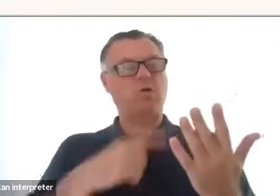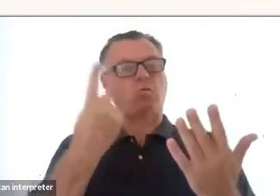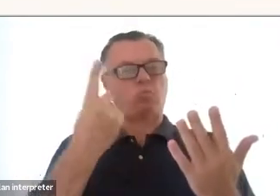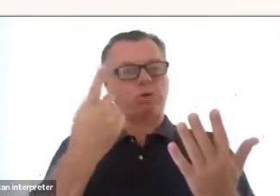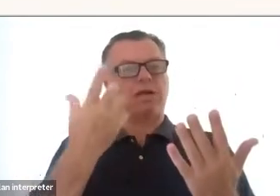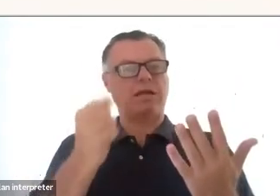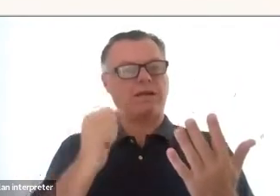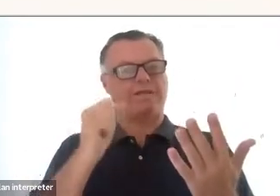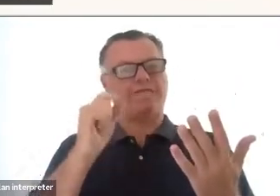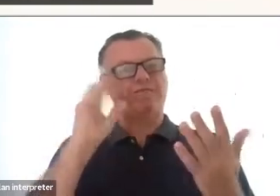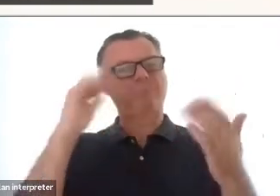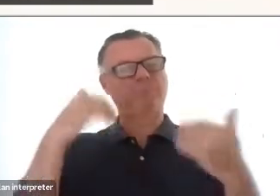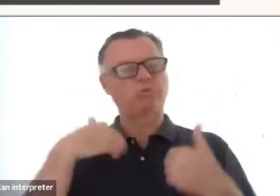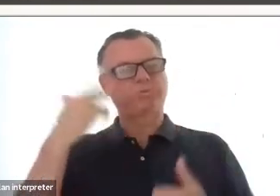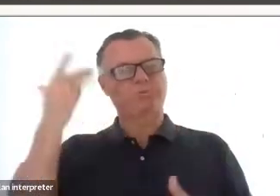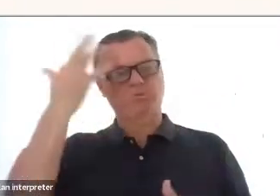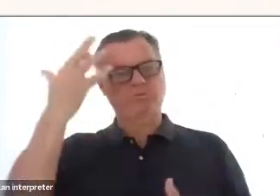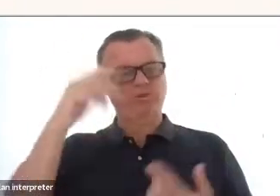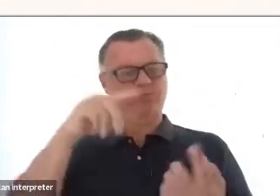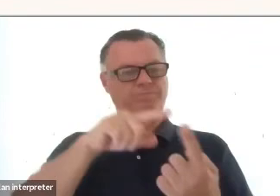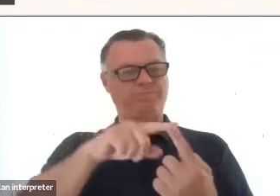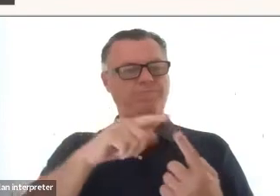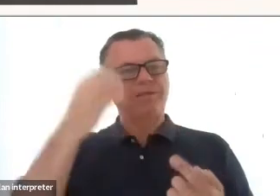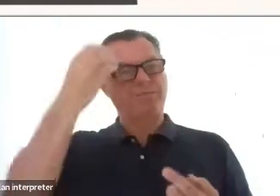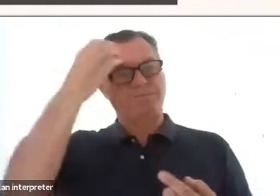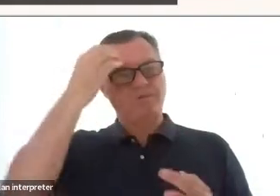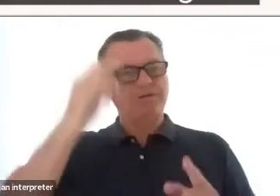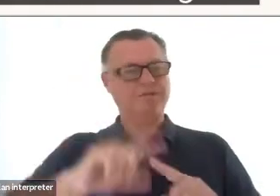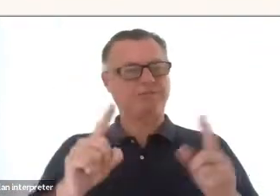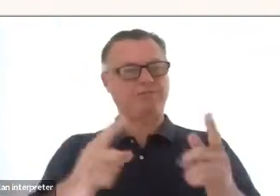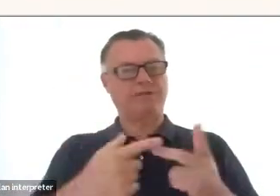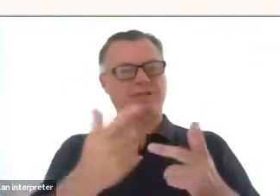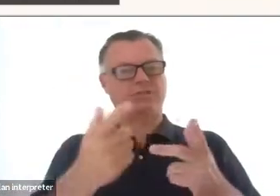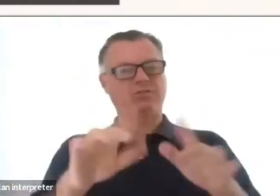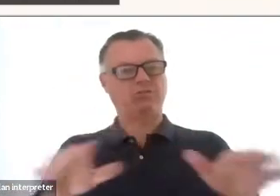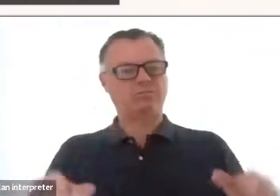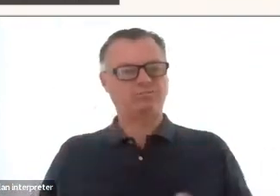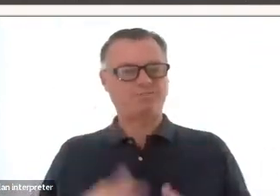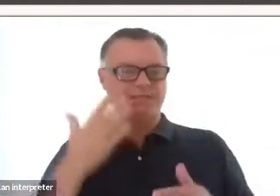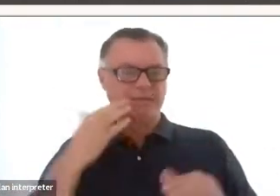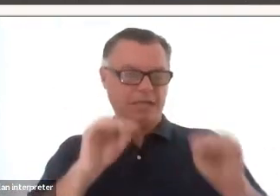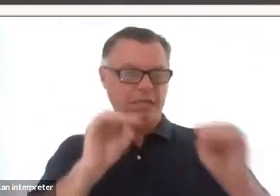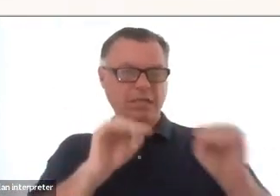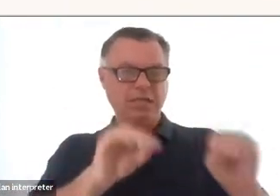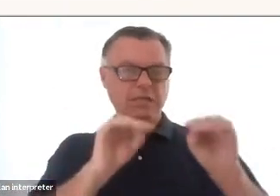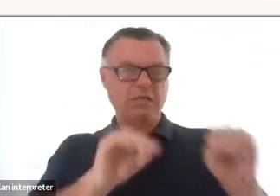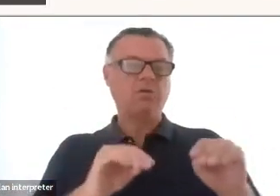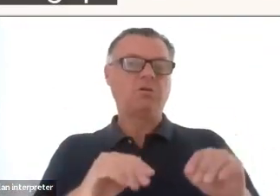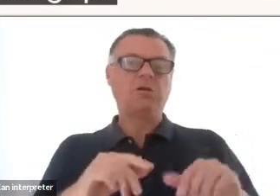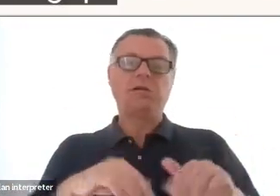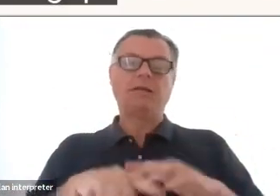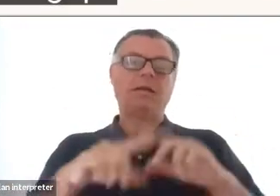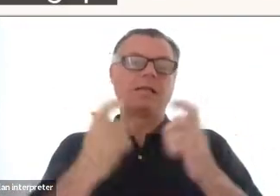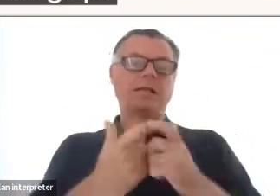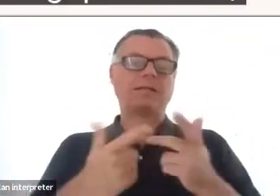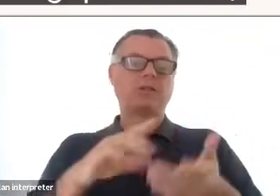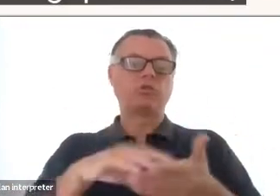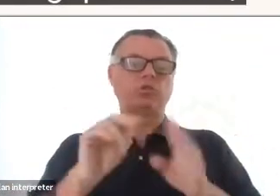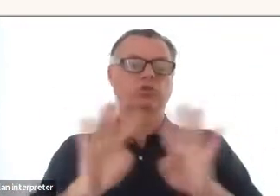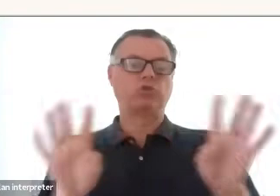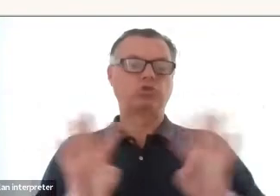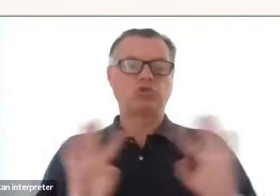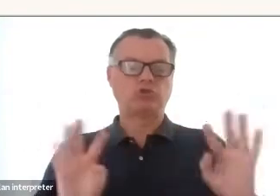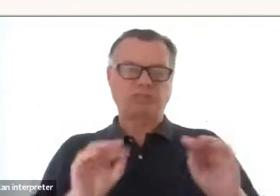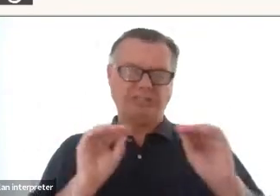million children, with brains that work differently, and no amount of good teaching in overcrowded classrooms is going to bridge that gap.